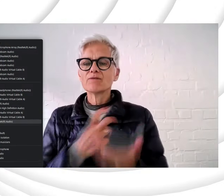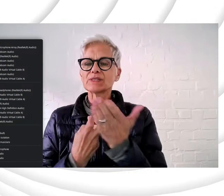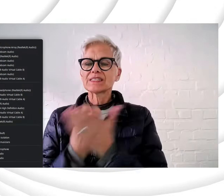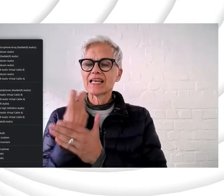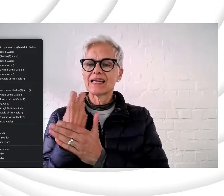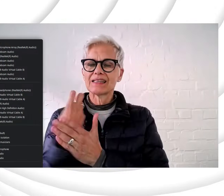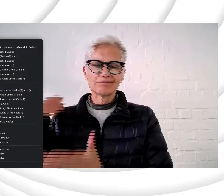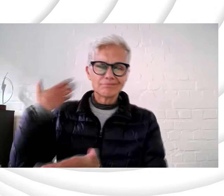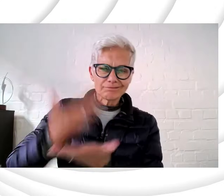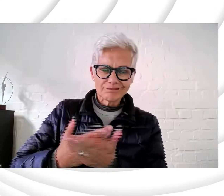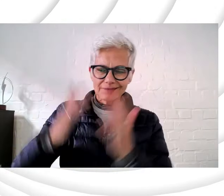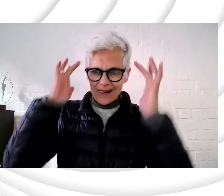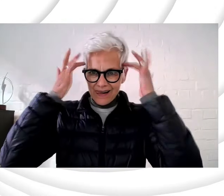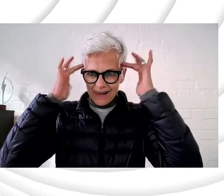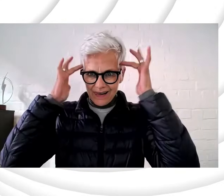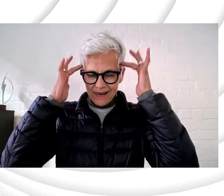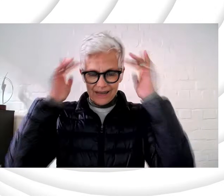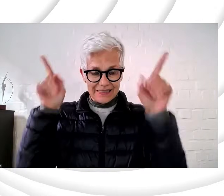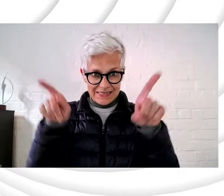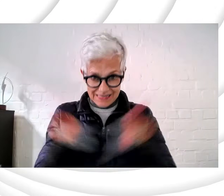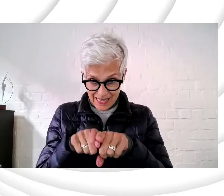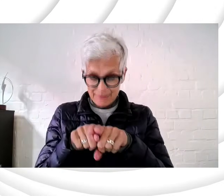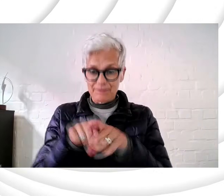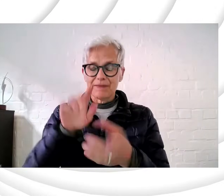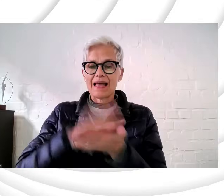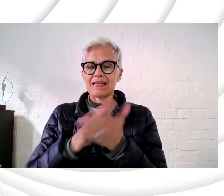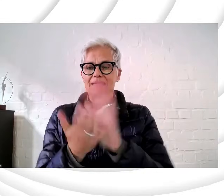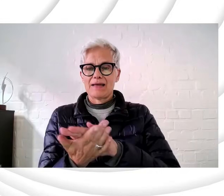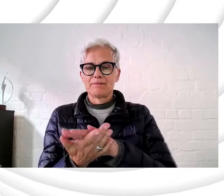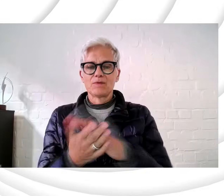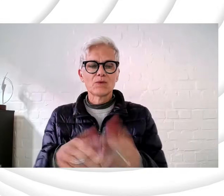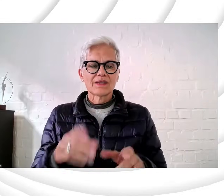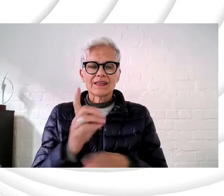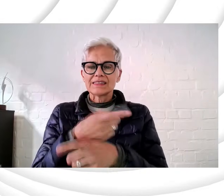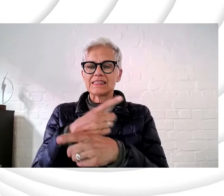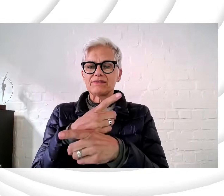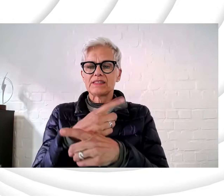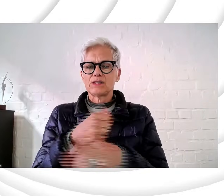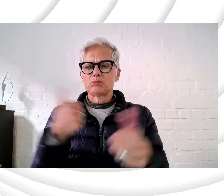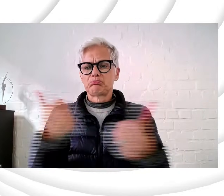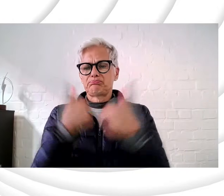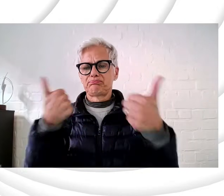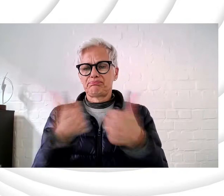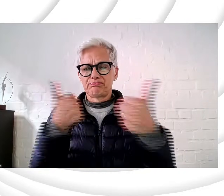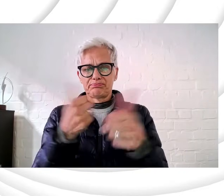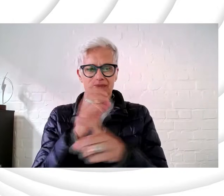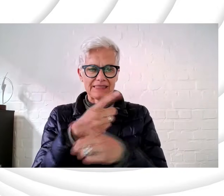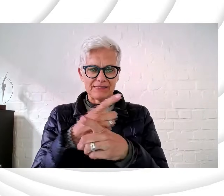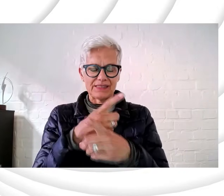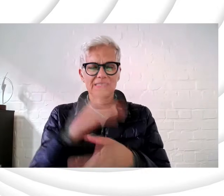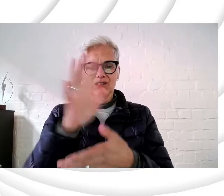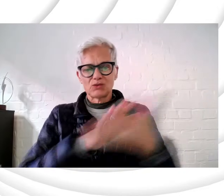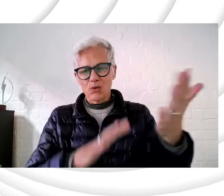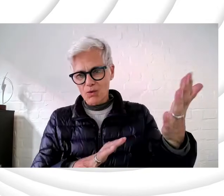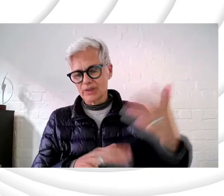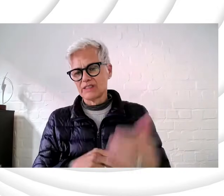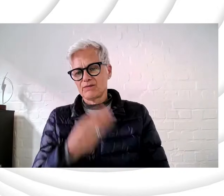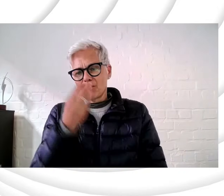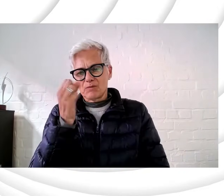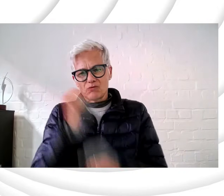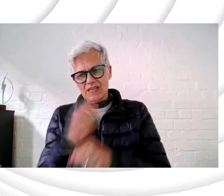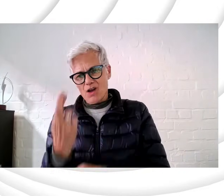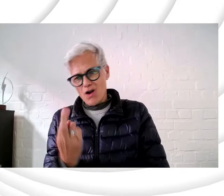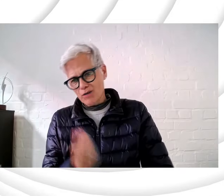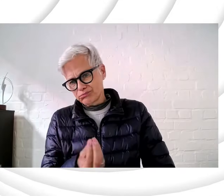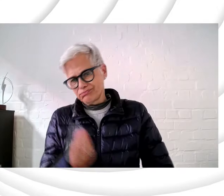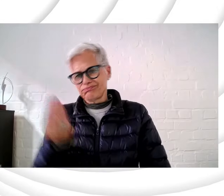Thank you for leading the way for us. I know SLED, we've also done a lot of work in the same space. We had similar challenges